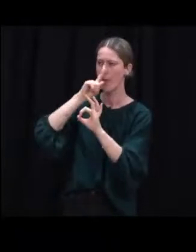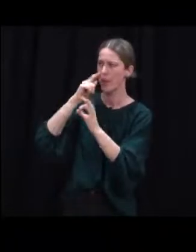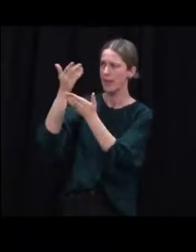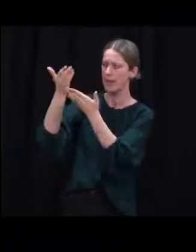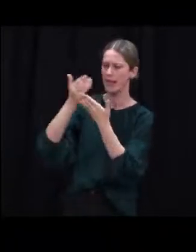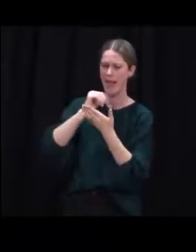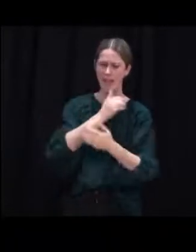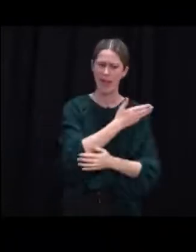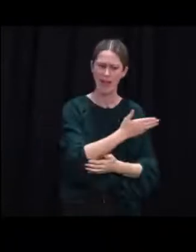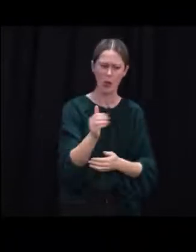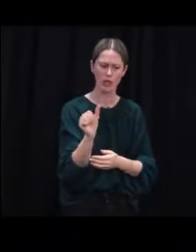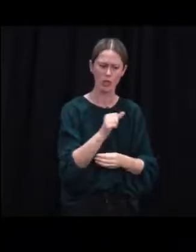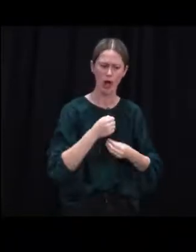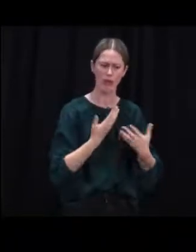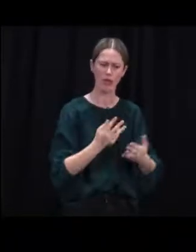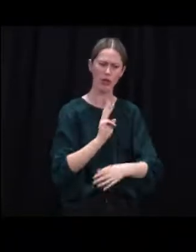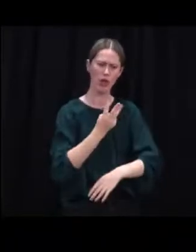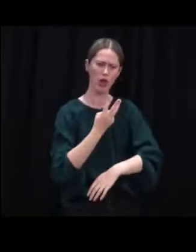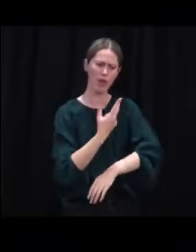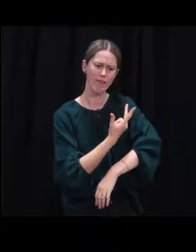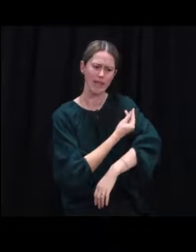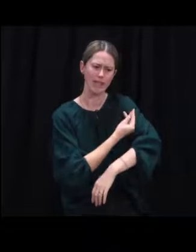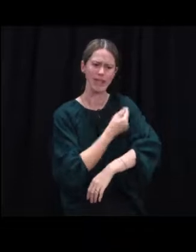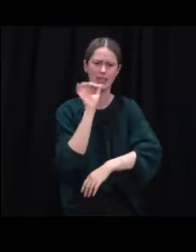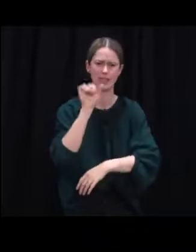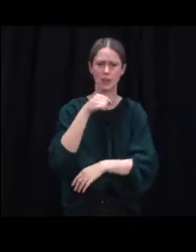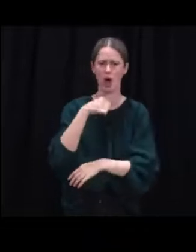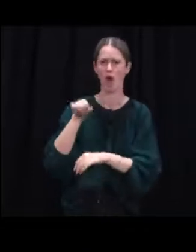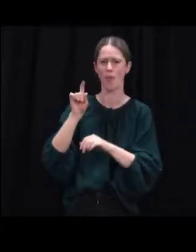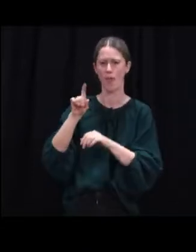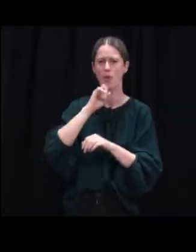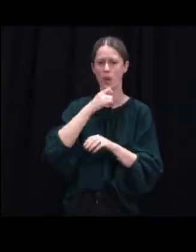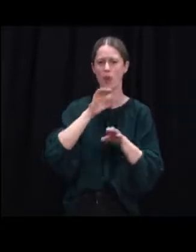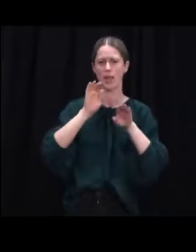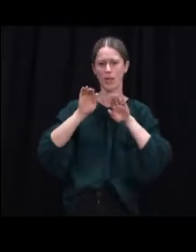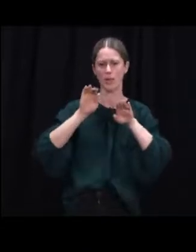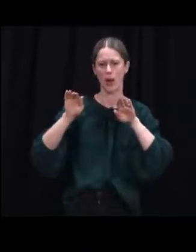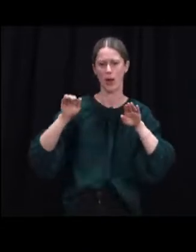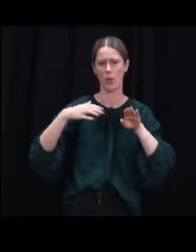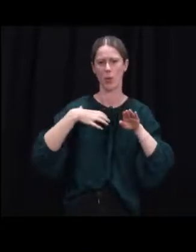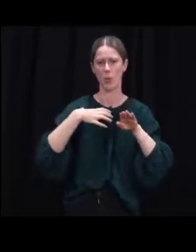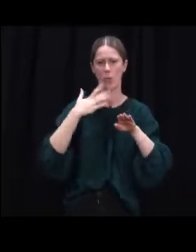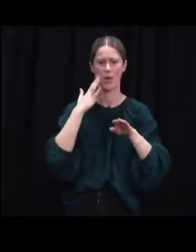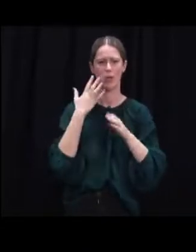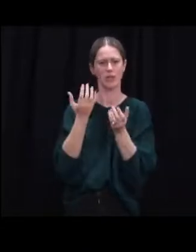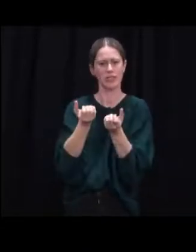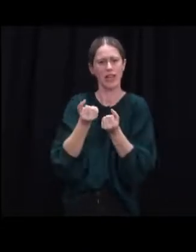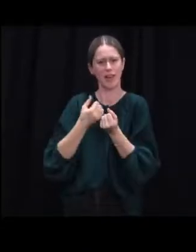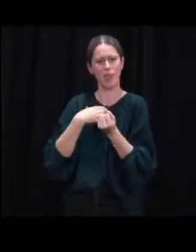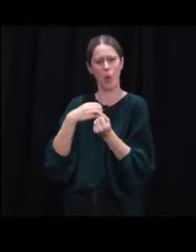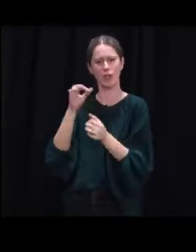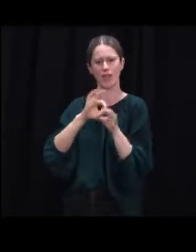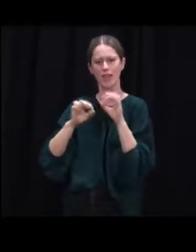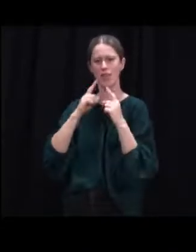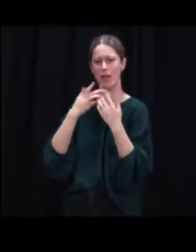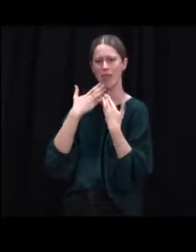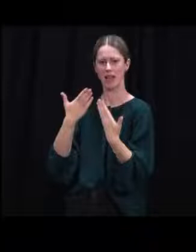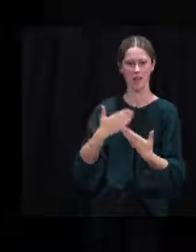be. And again, we're still waiting on the advice of our clinicians and scientists about whether everyone should be offered that third